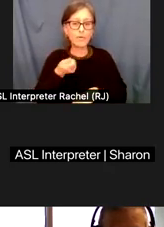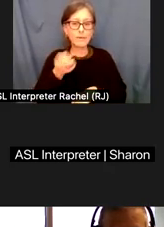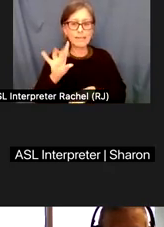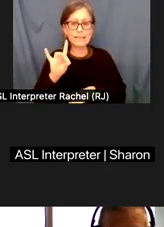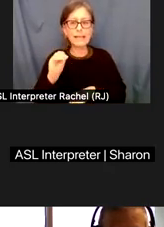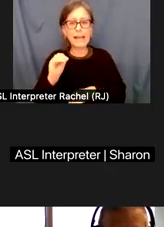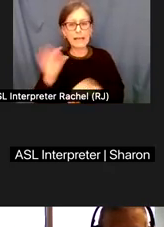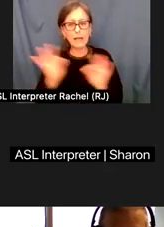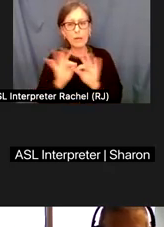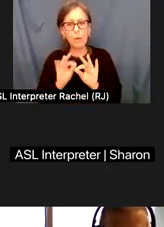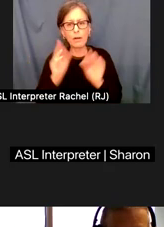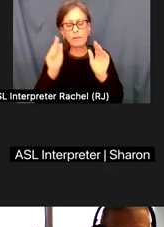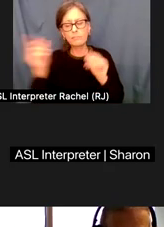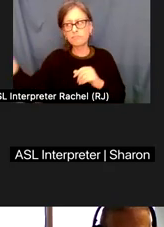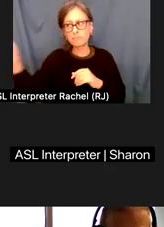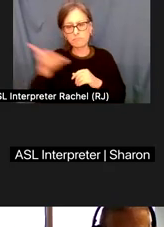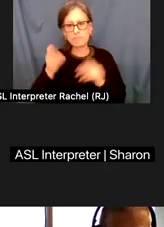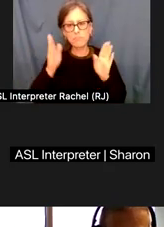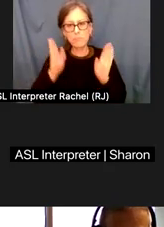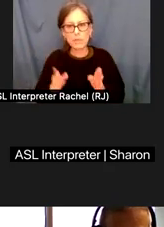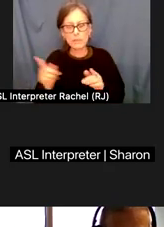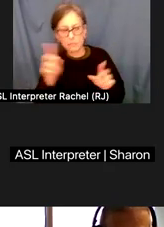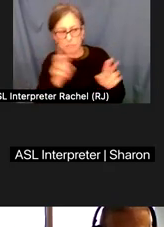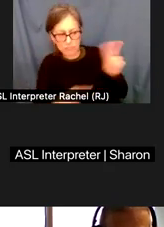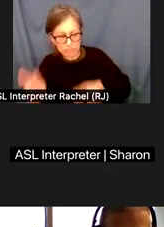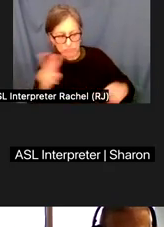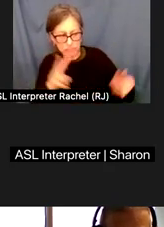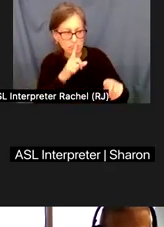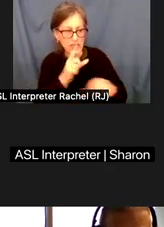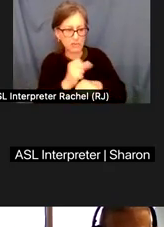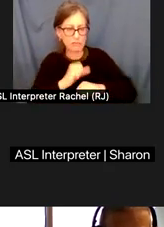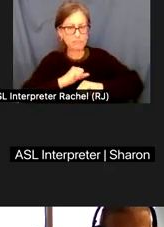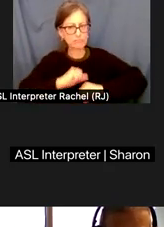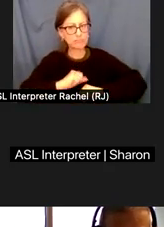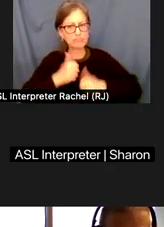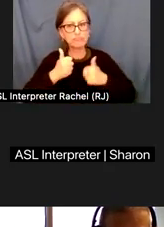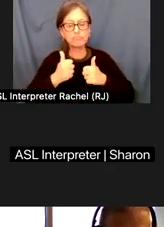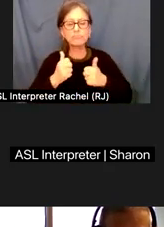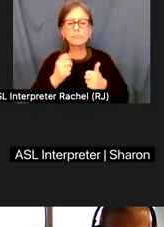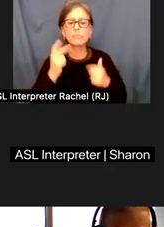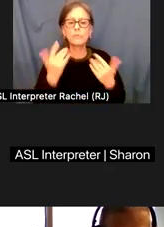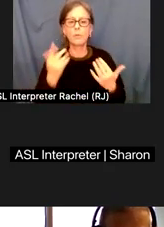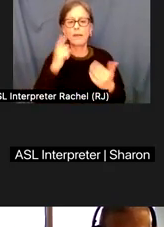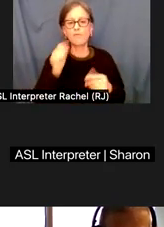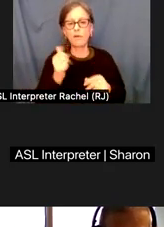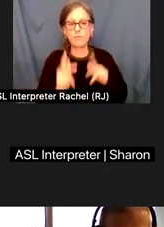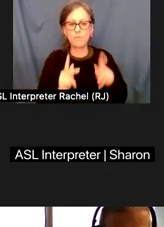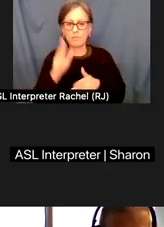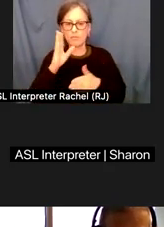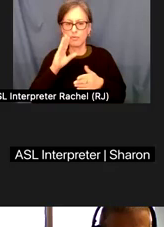its earthquake resistance. And we'll just let a few more people complete the